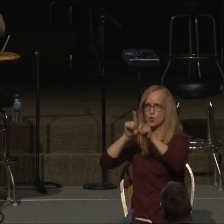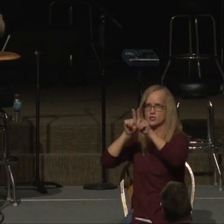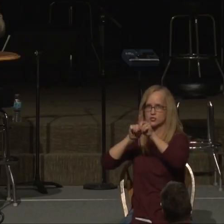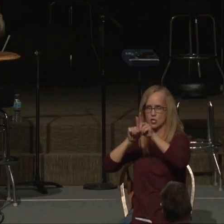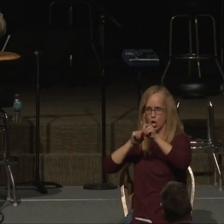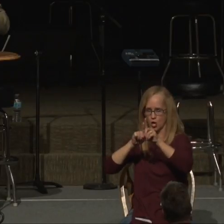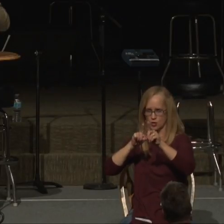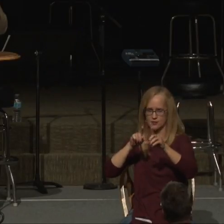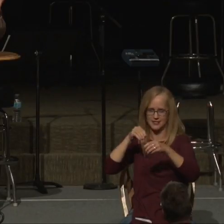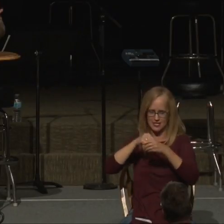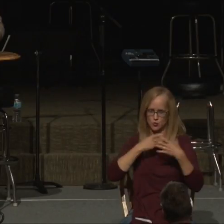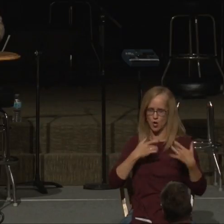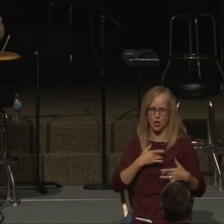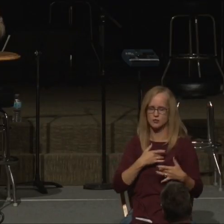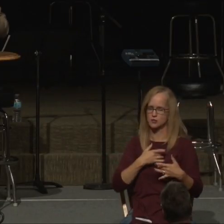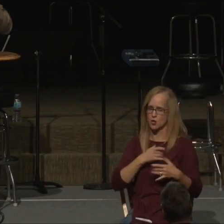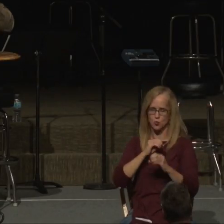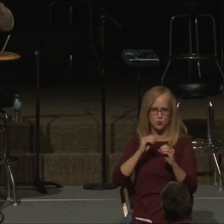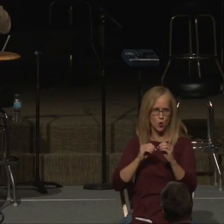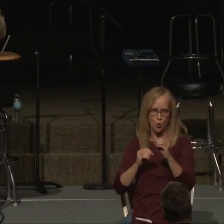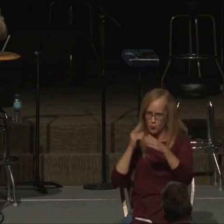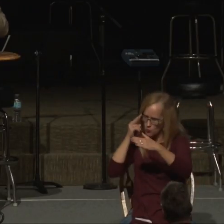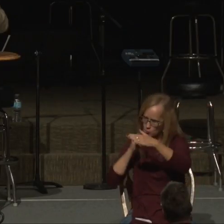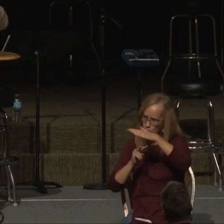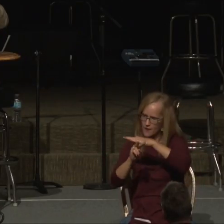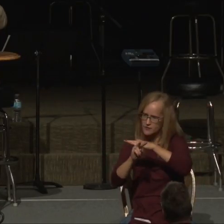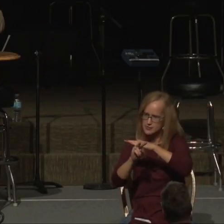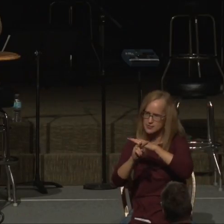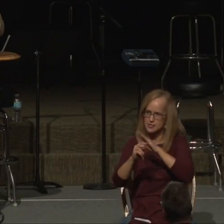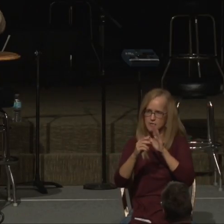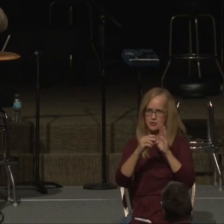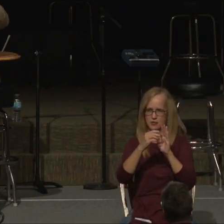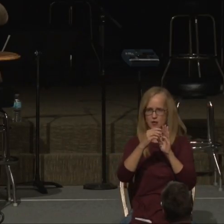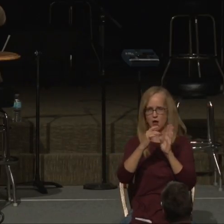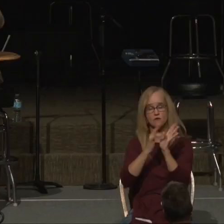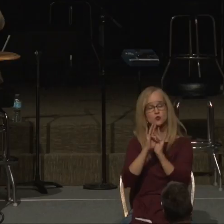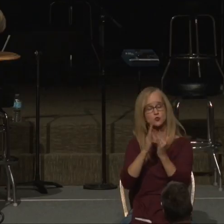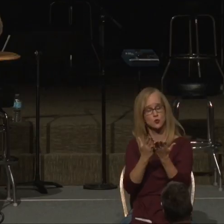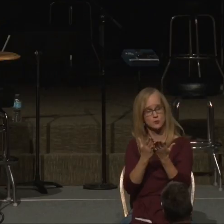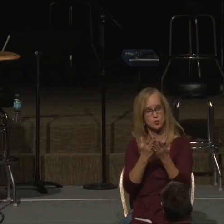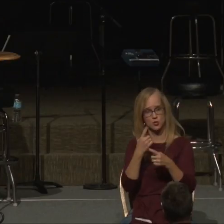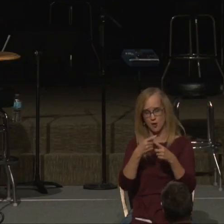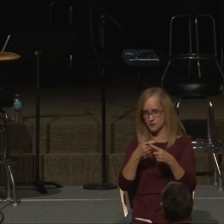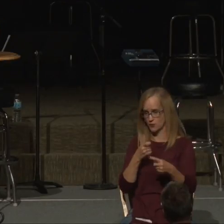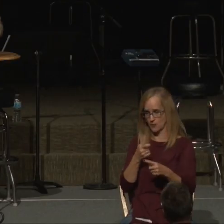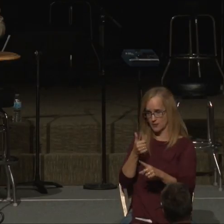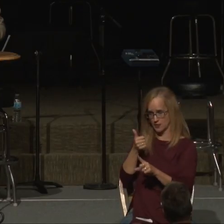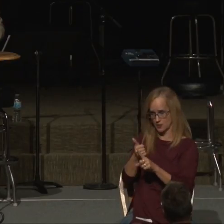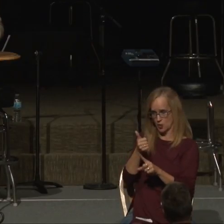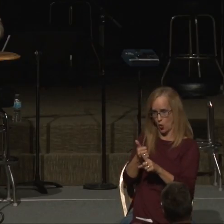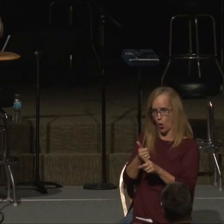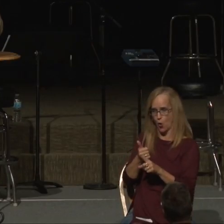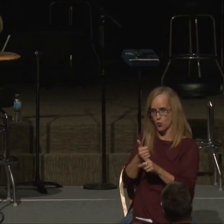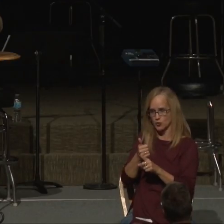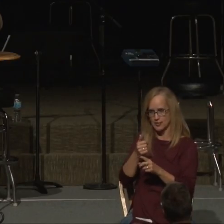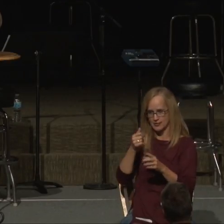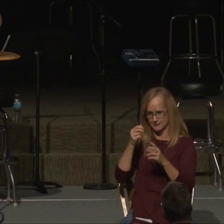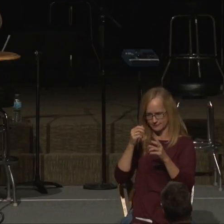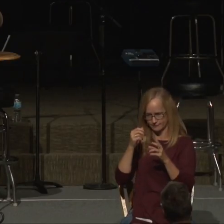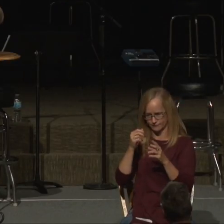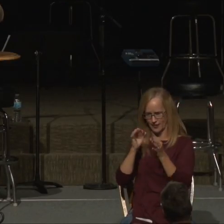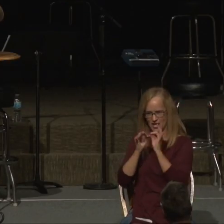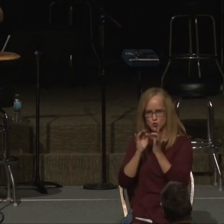all, that no prophecy of Scripture comes from someone's own interpretation. For no prophecy was